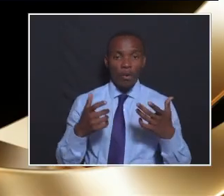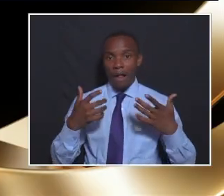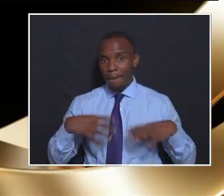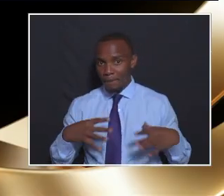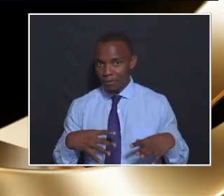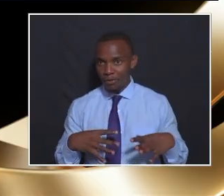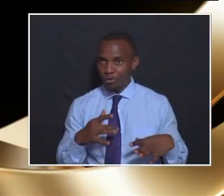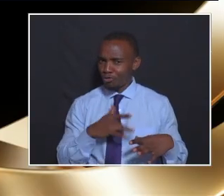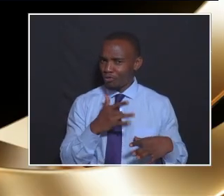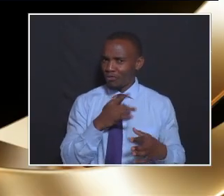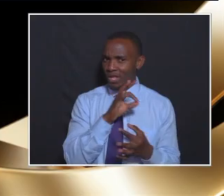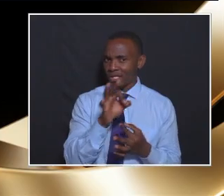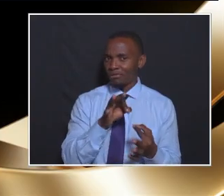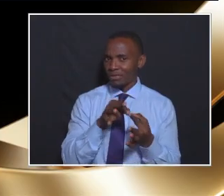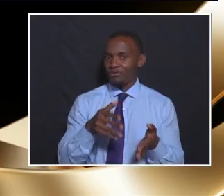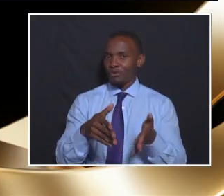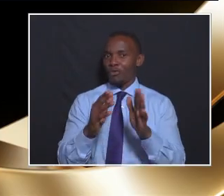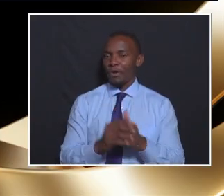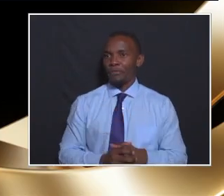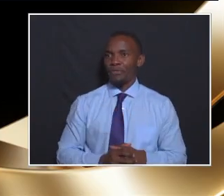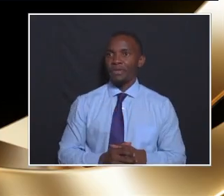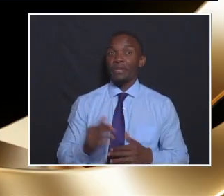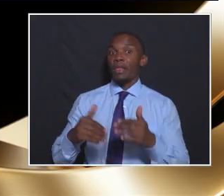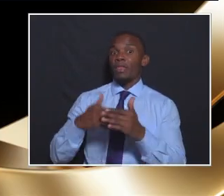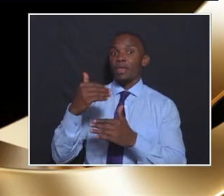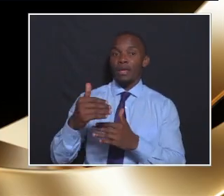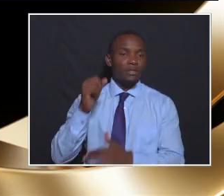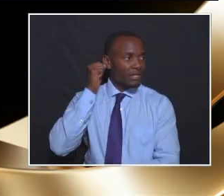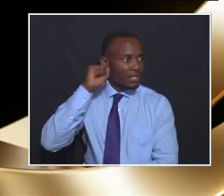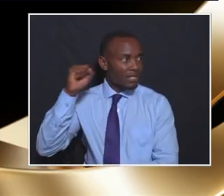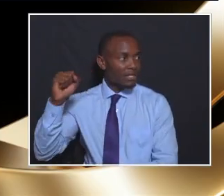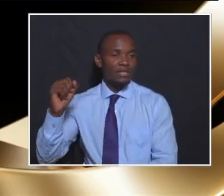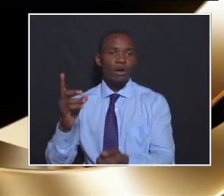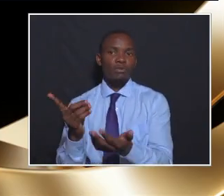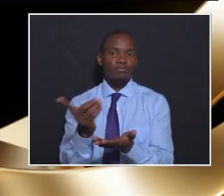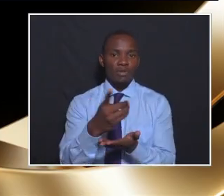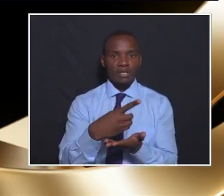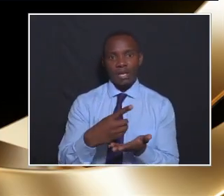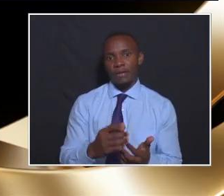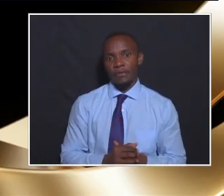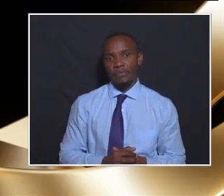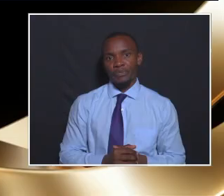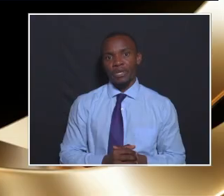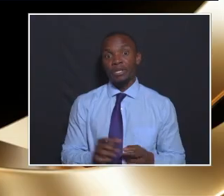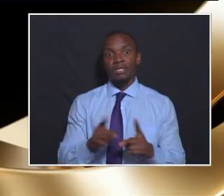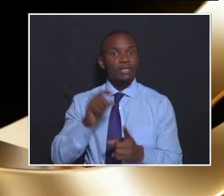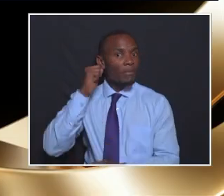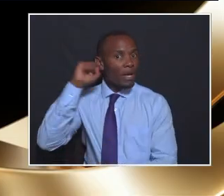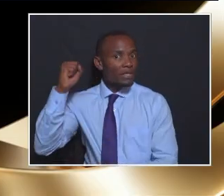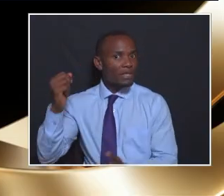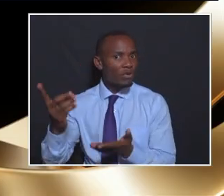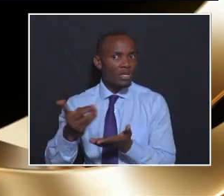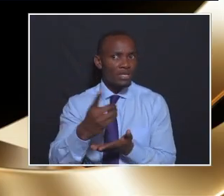So, a lot of money is spent there. The next is sound design. Sound design is the effects. If you